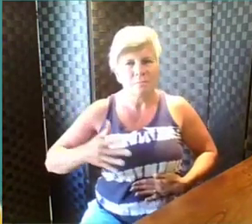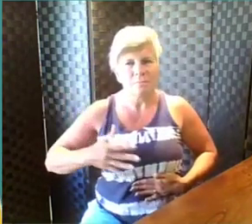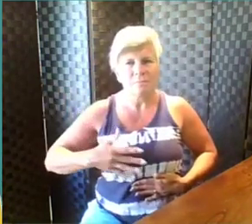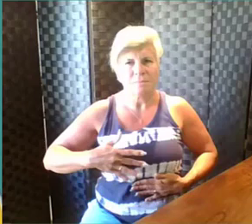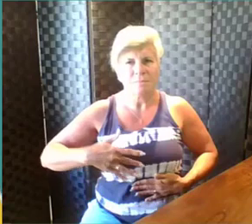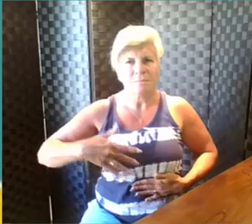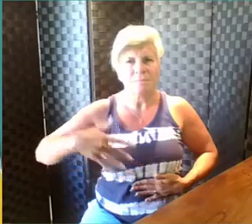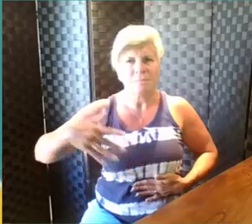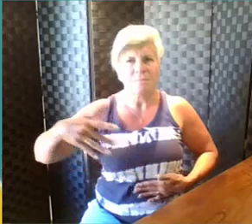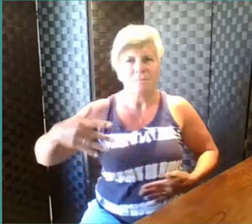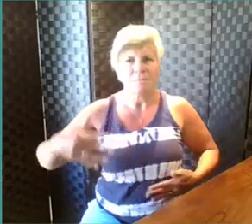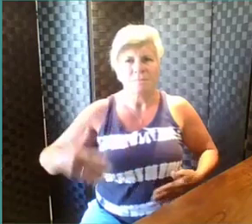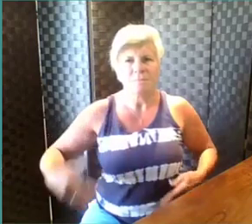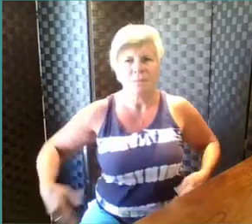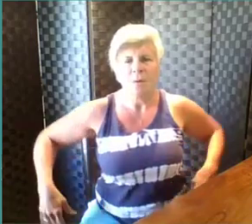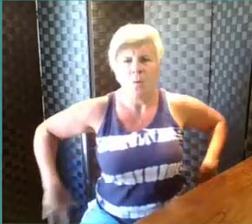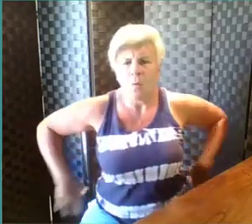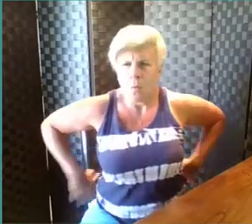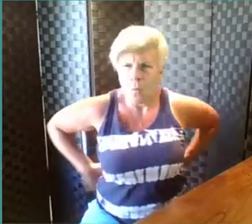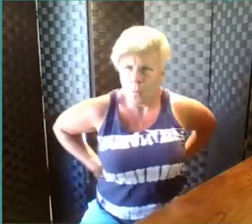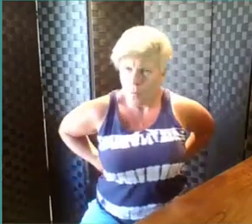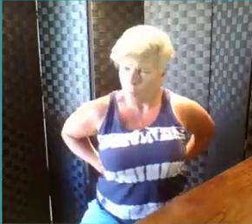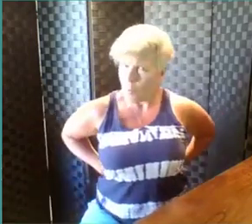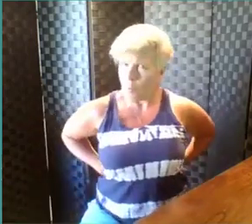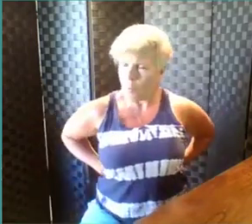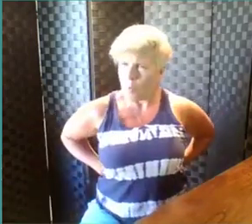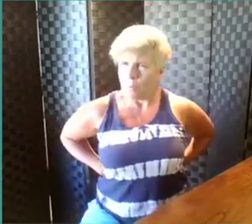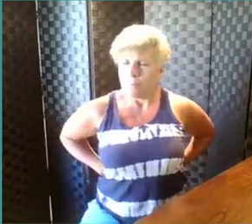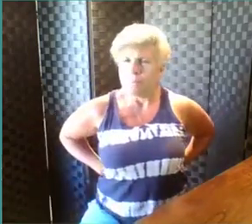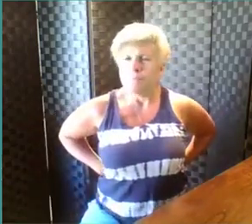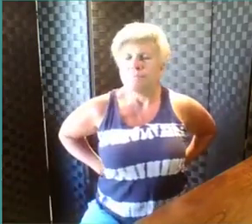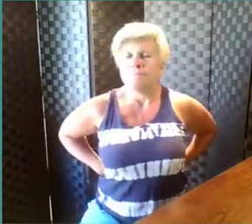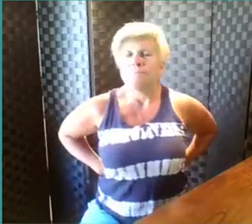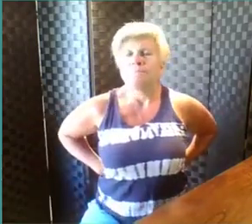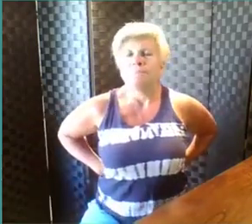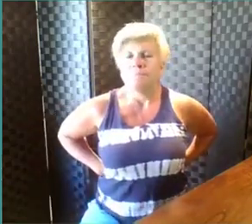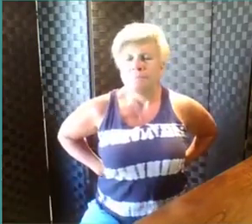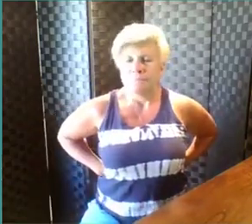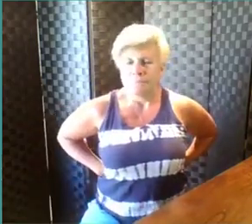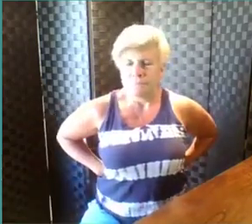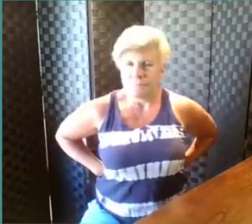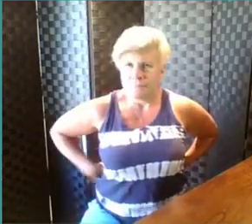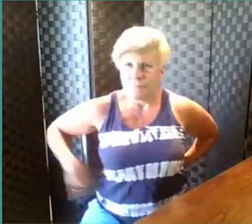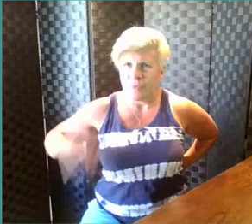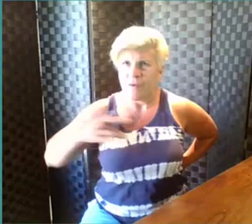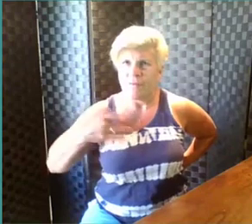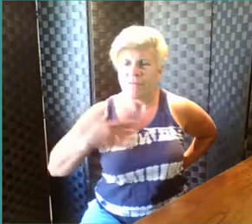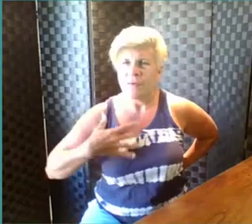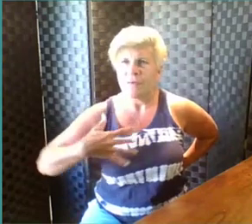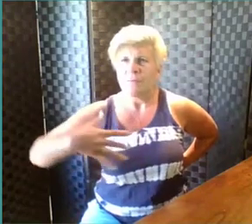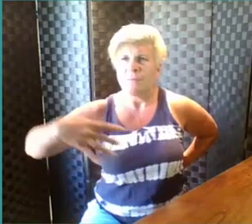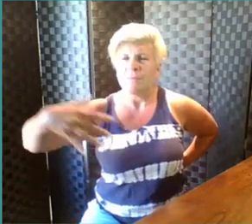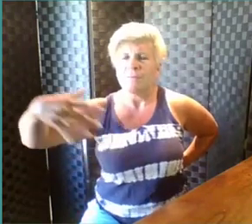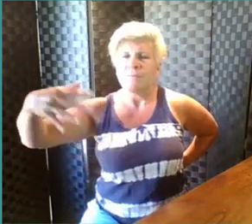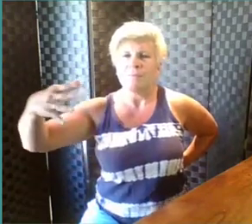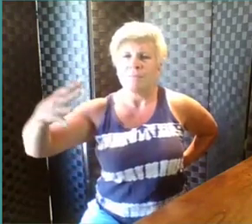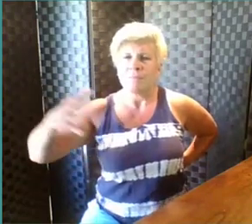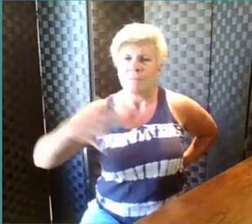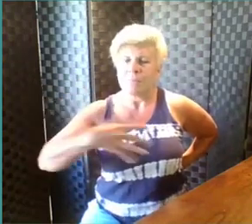Bring your hands around to your back. Breath might be moving there. Feel that?